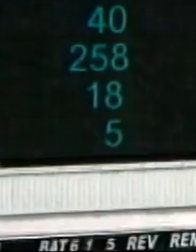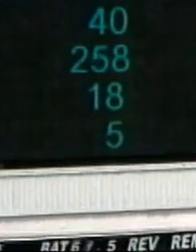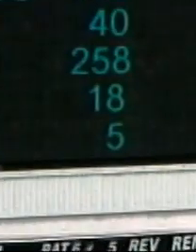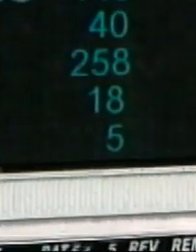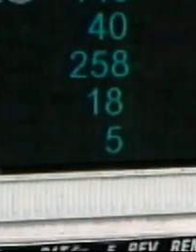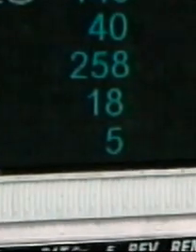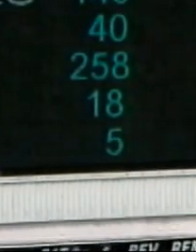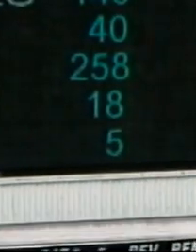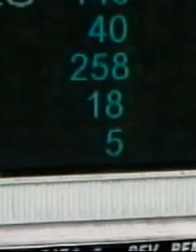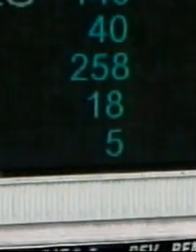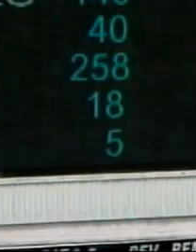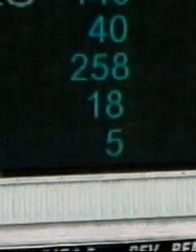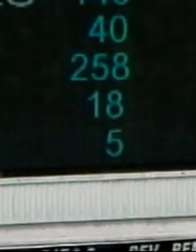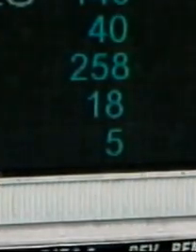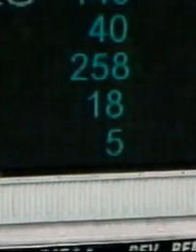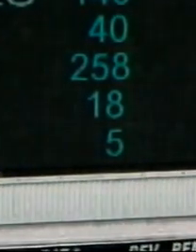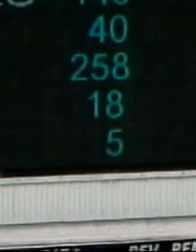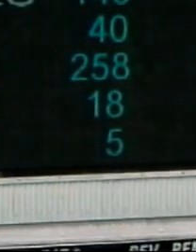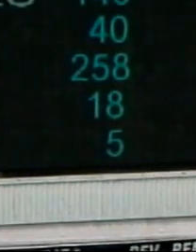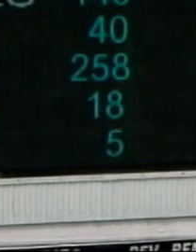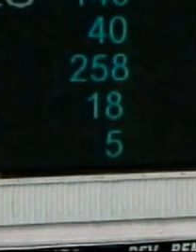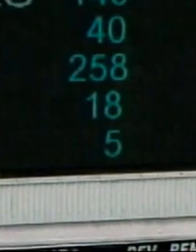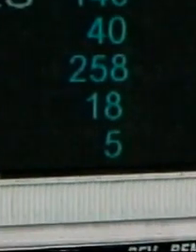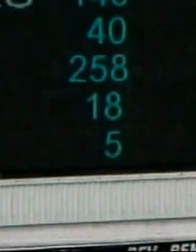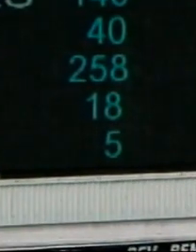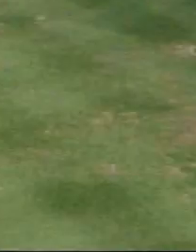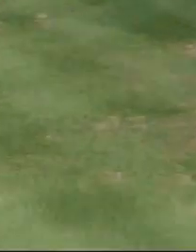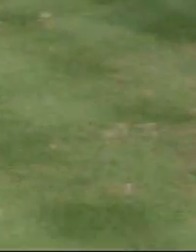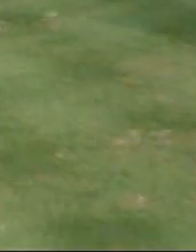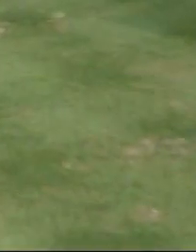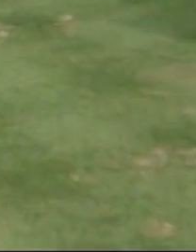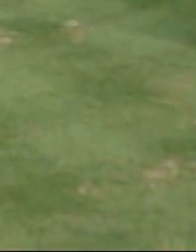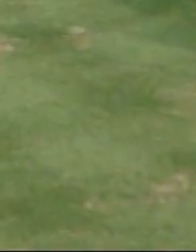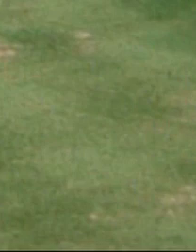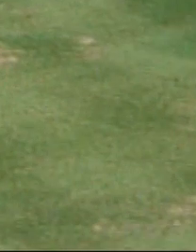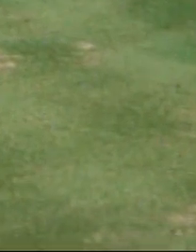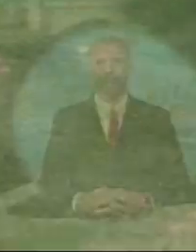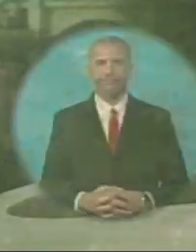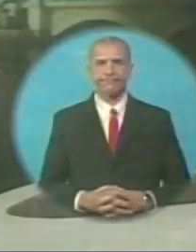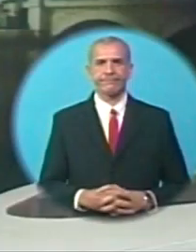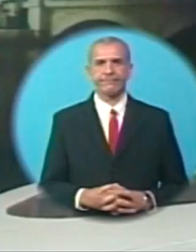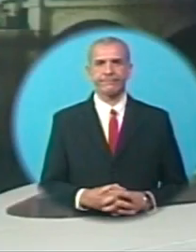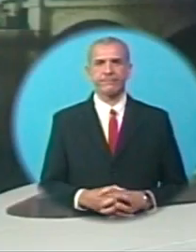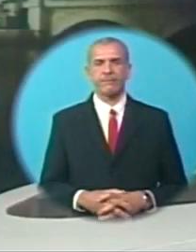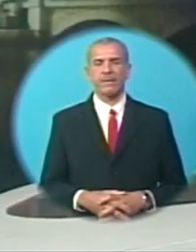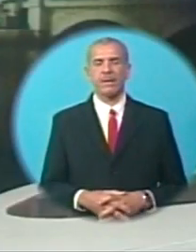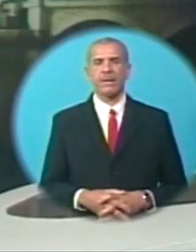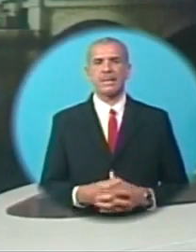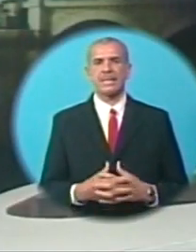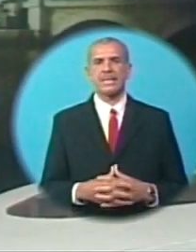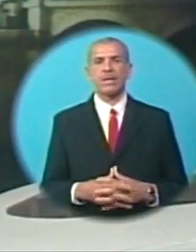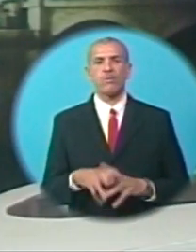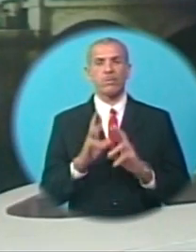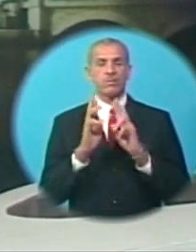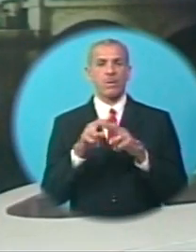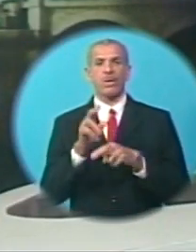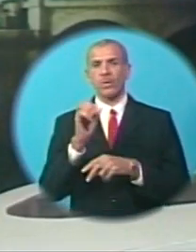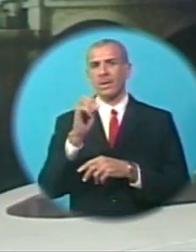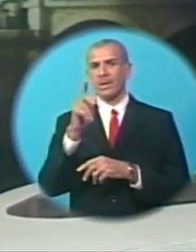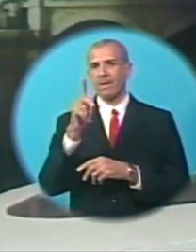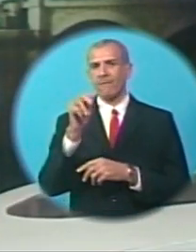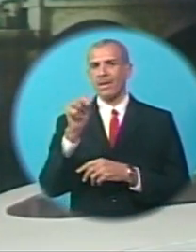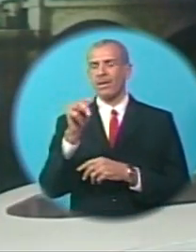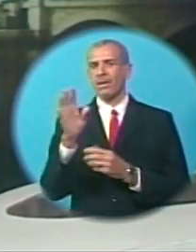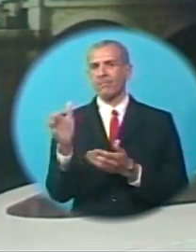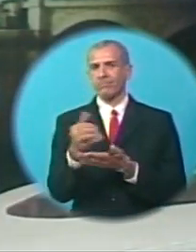at 224 for 5. Sean Green, CBC Sports. Well, thanks, Sean. In reply, Oakville